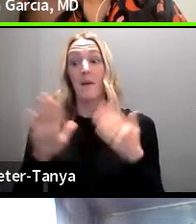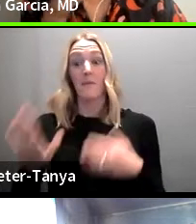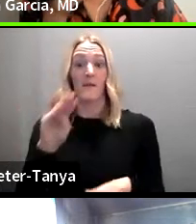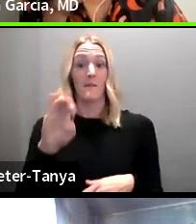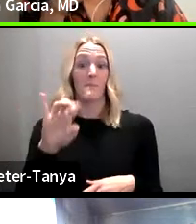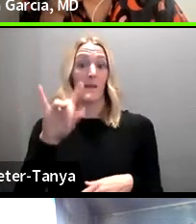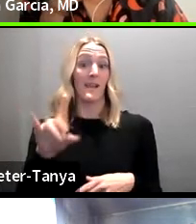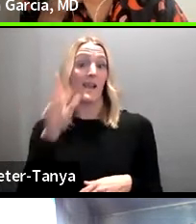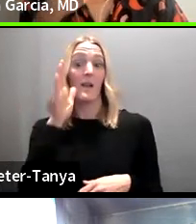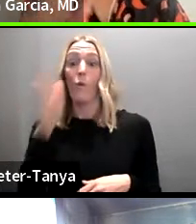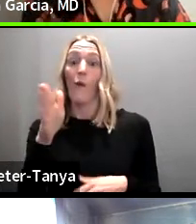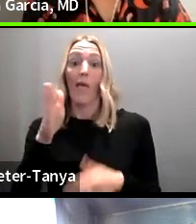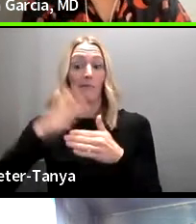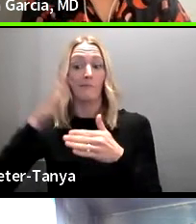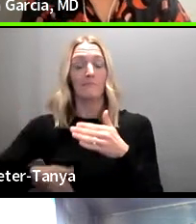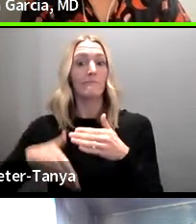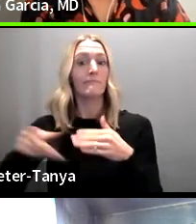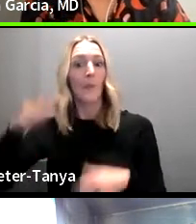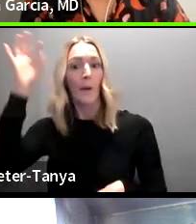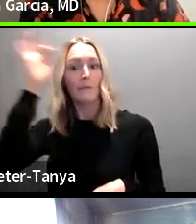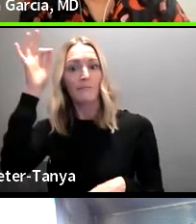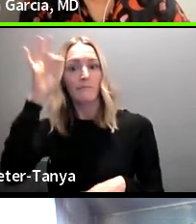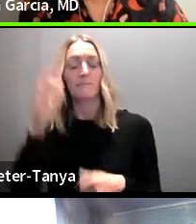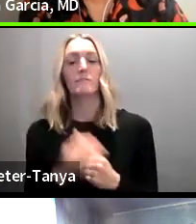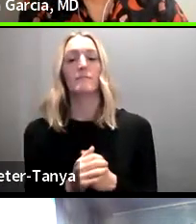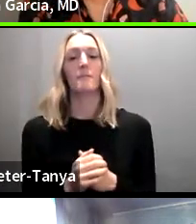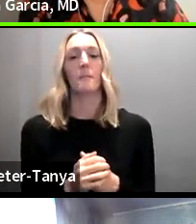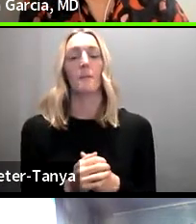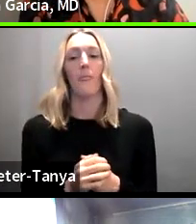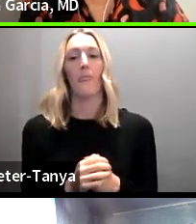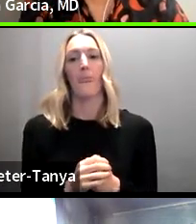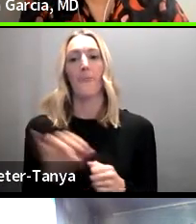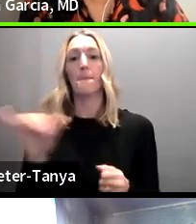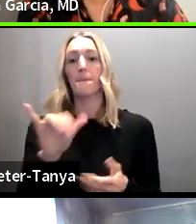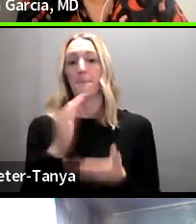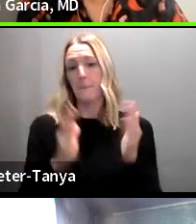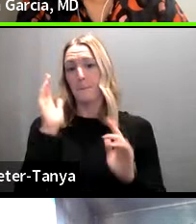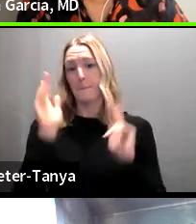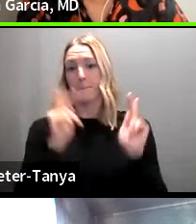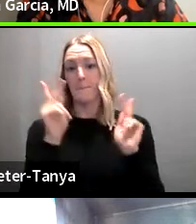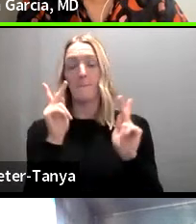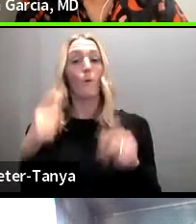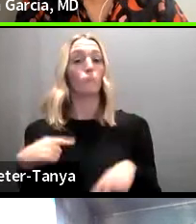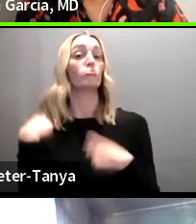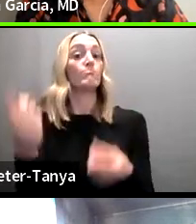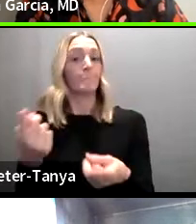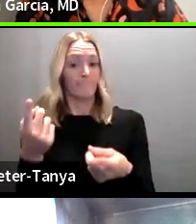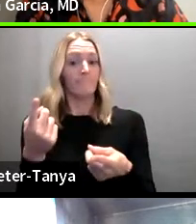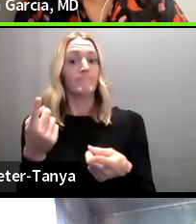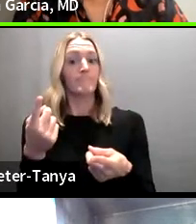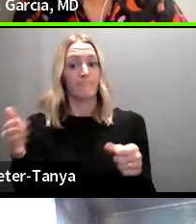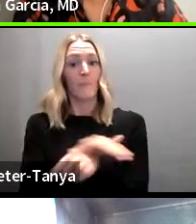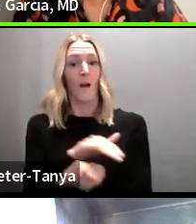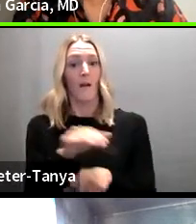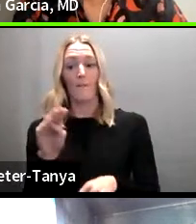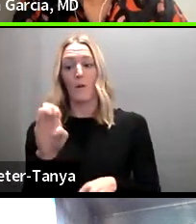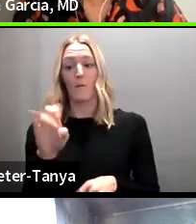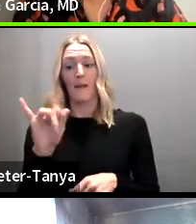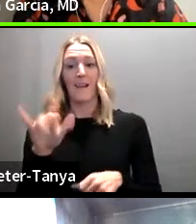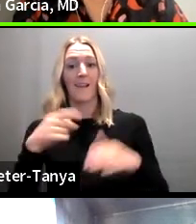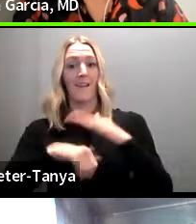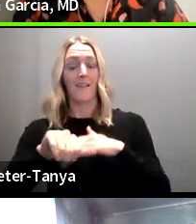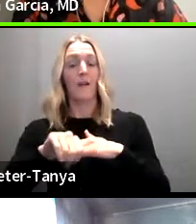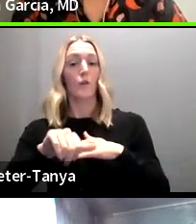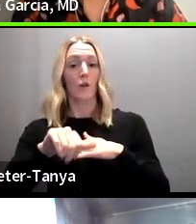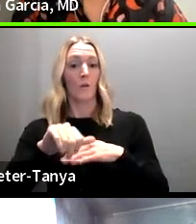them knowing. Excuse me. Also, some people who have been covered during the pandemic are no longer going to be